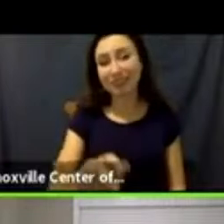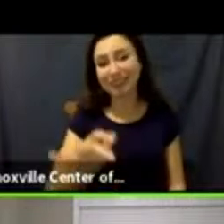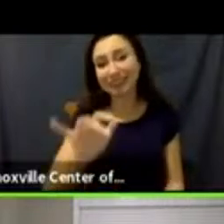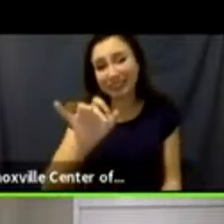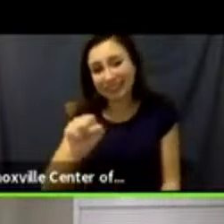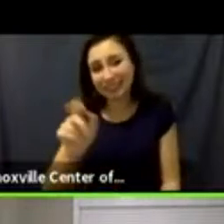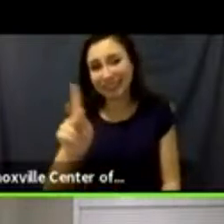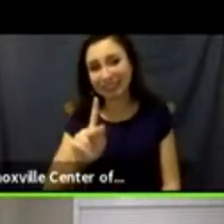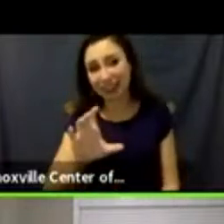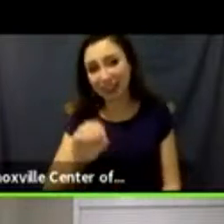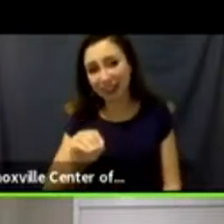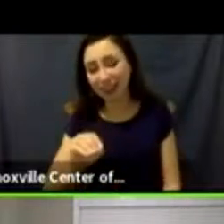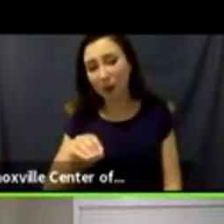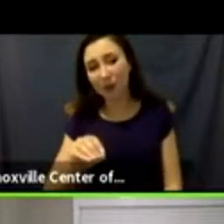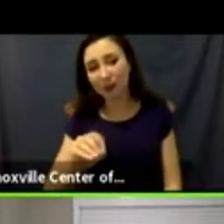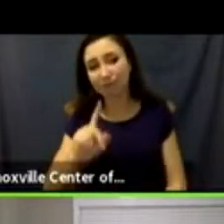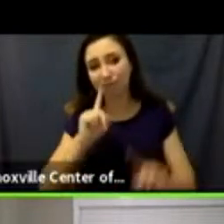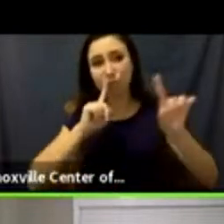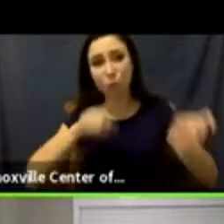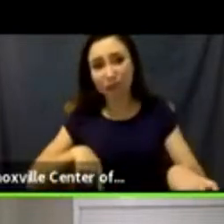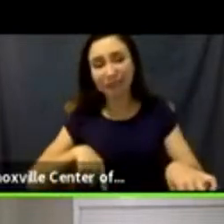it.